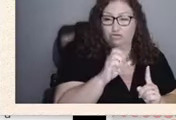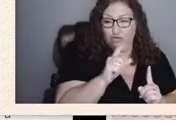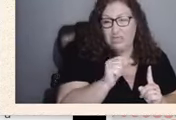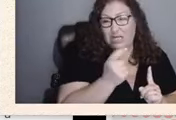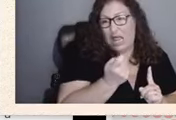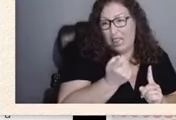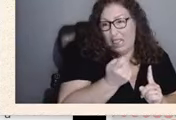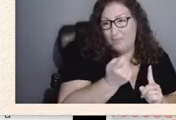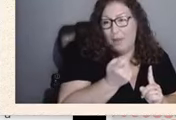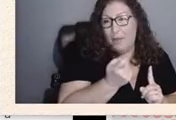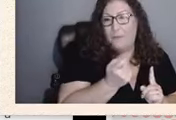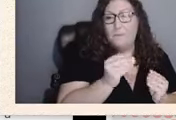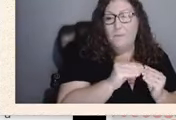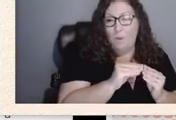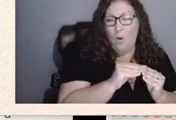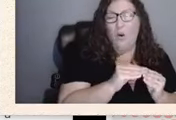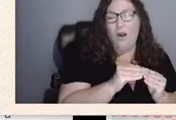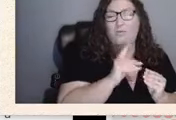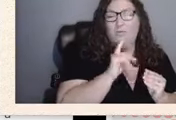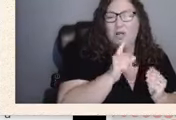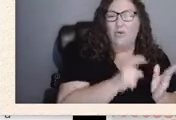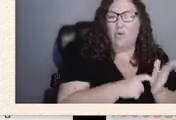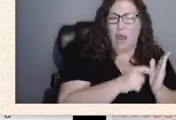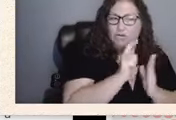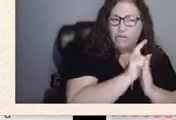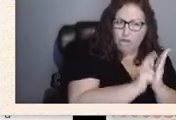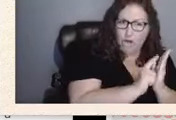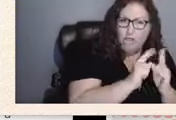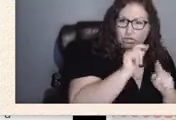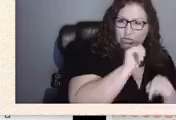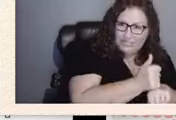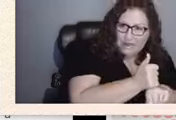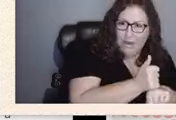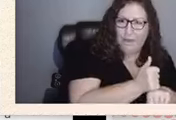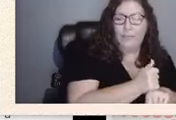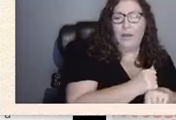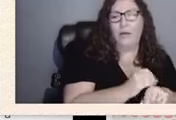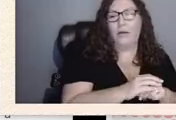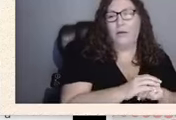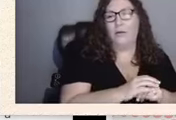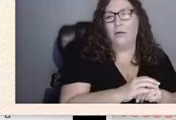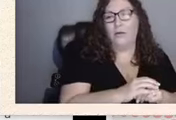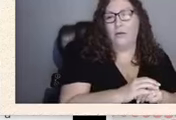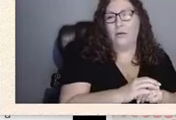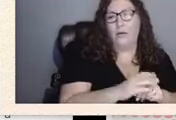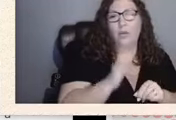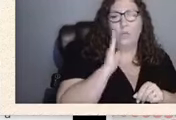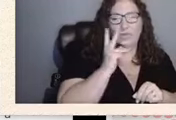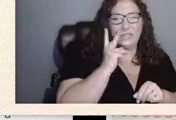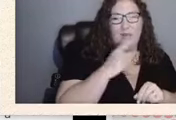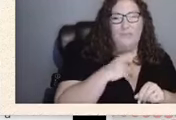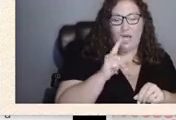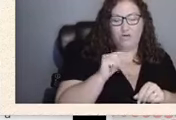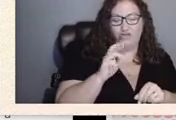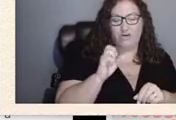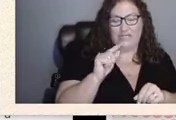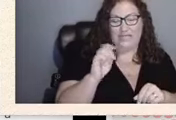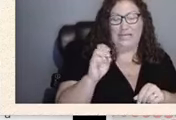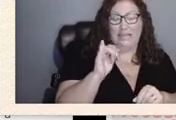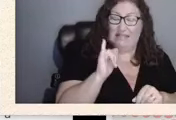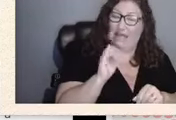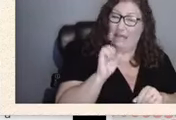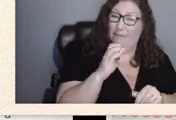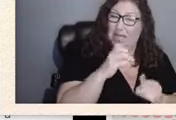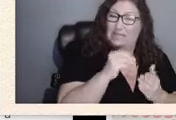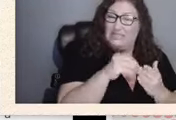there's a lot more to it. It requires an attorney to set up. They have to be overseen by a trustee that can be pretty expensive to set up, but they